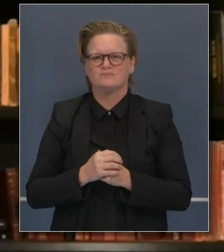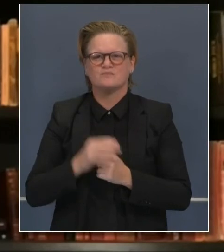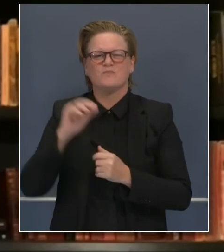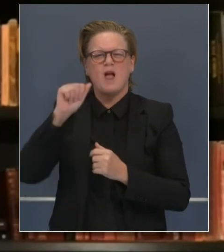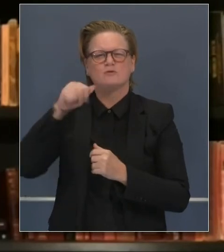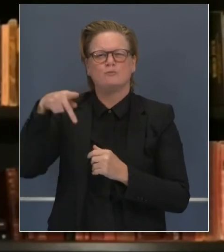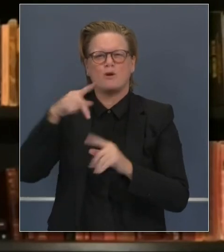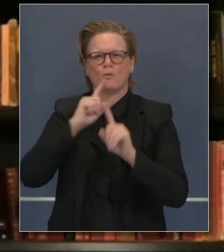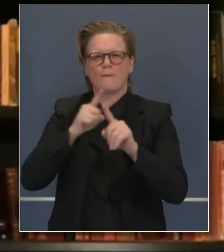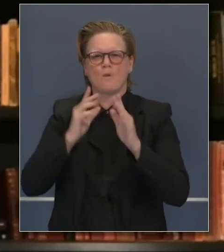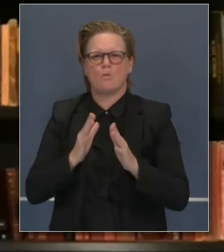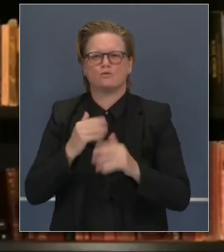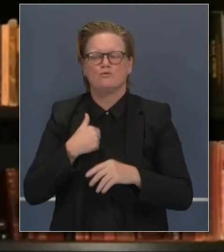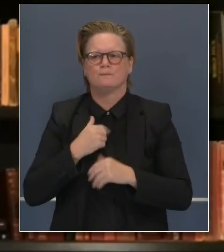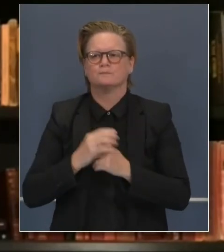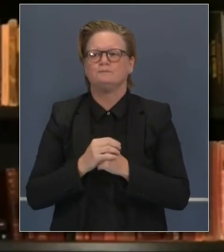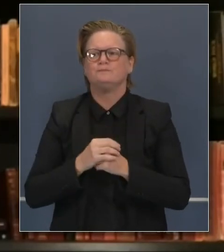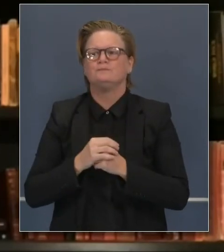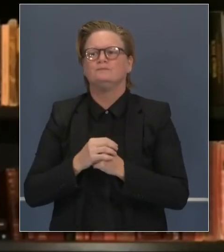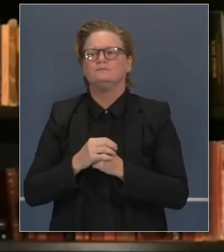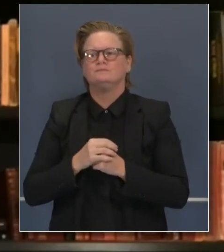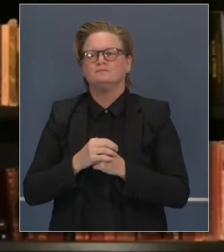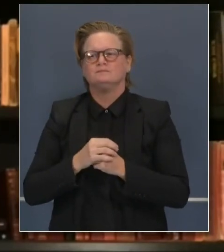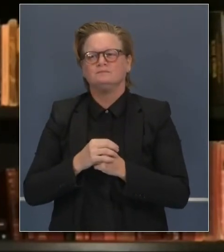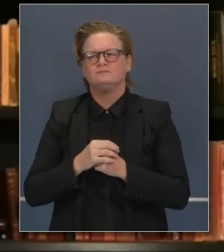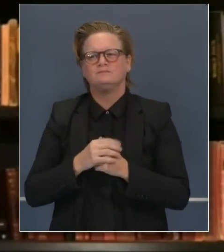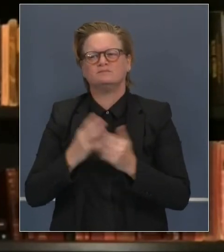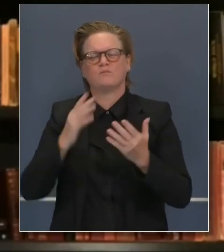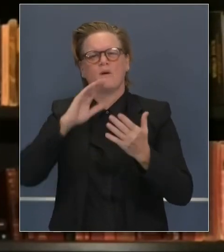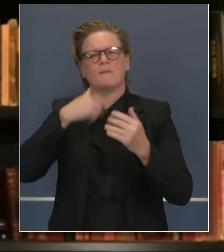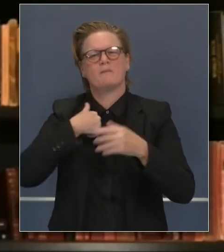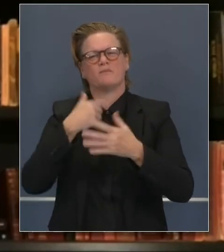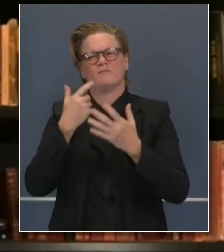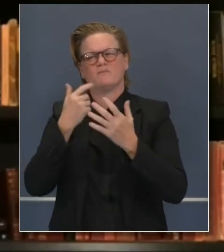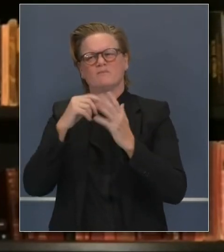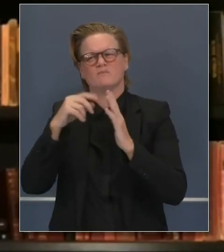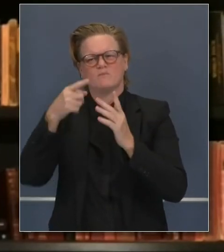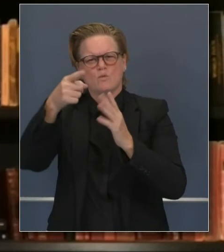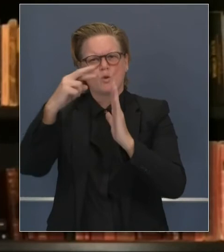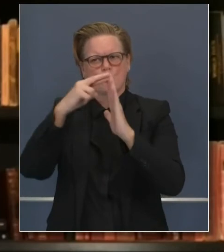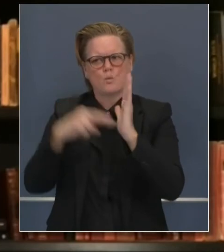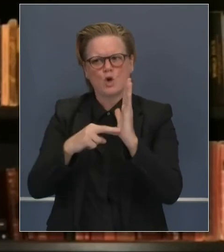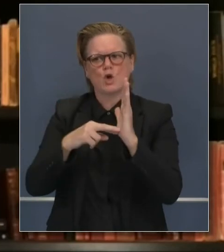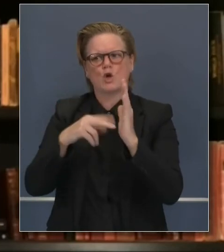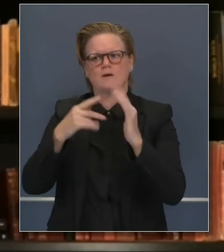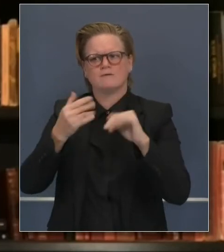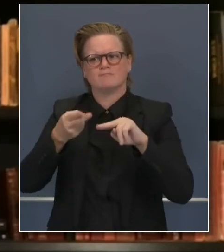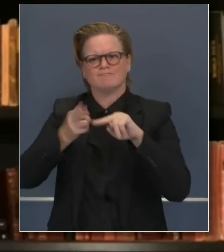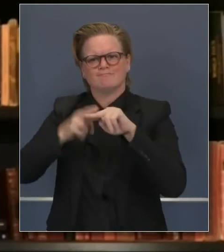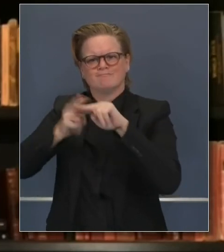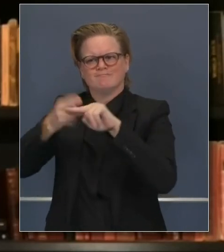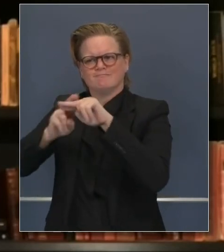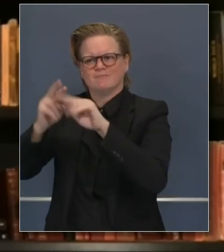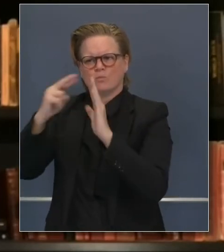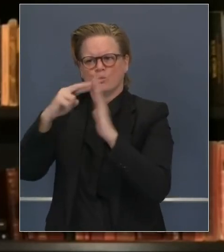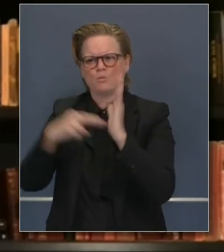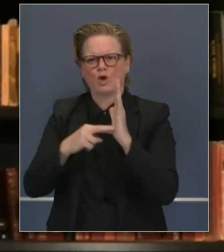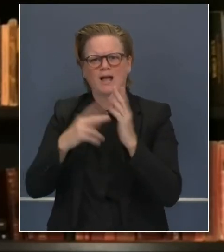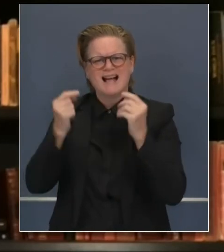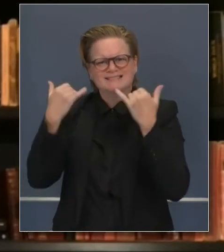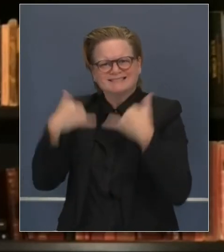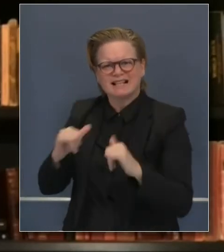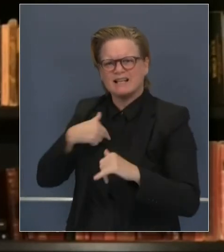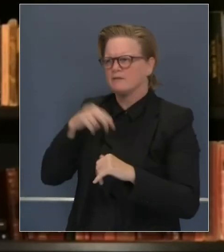yet cases are continuing to go up. So how do you ensure that putting in place this order, shutting down more businesses doesn't